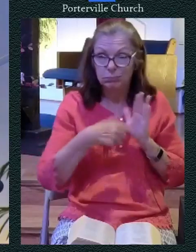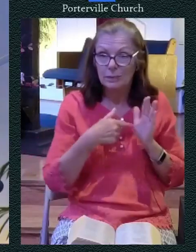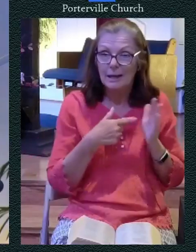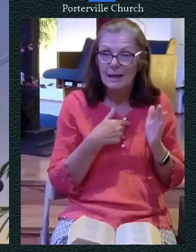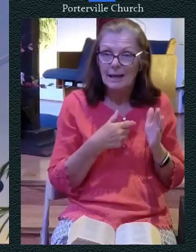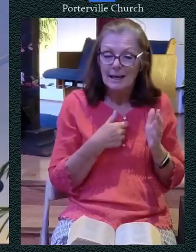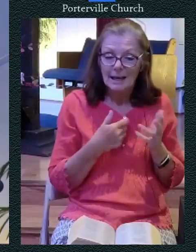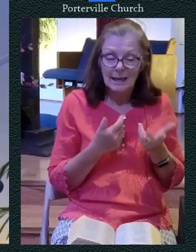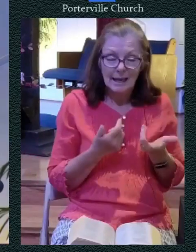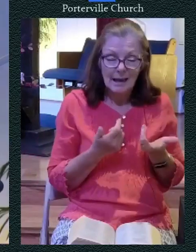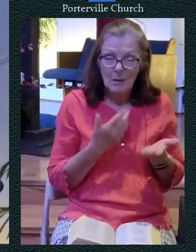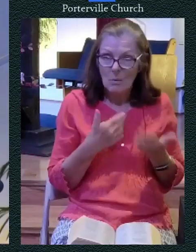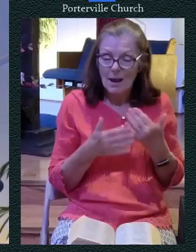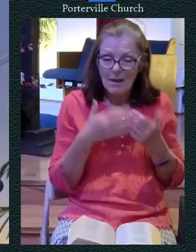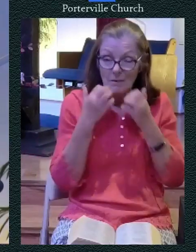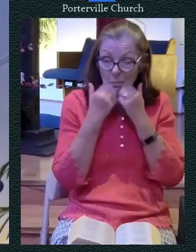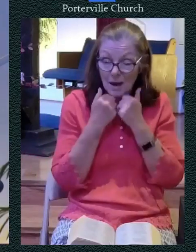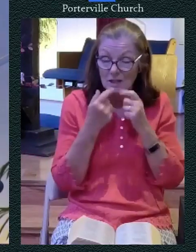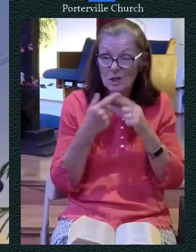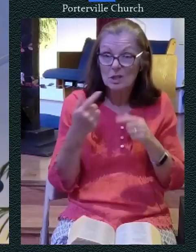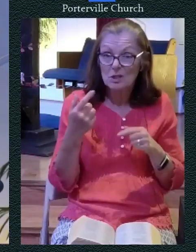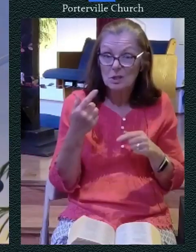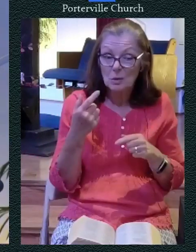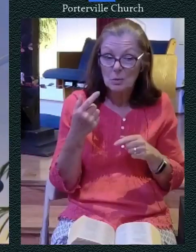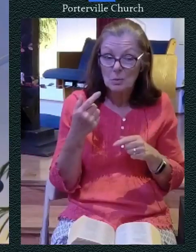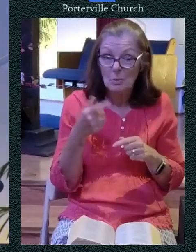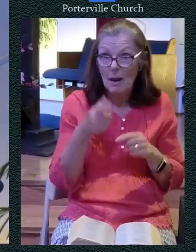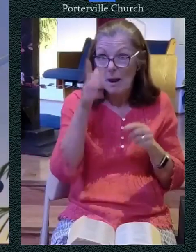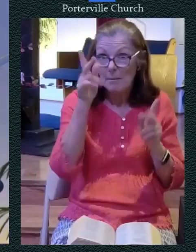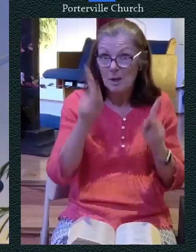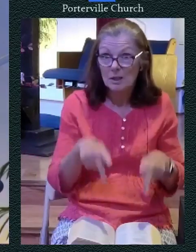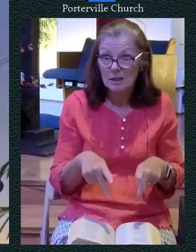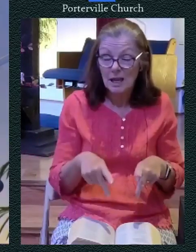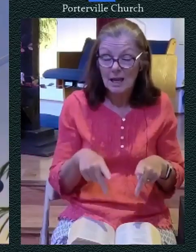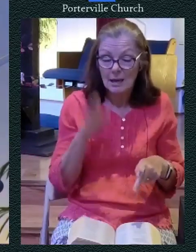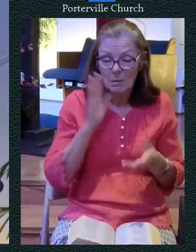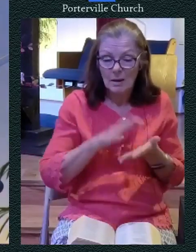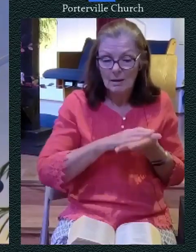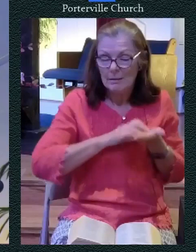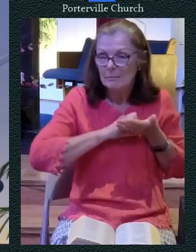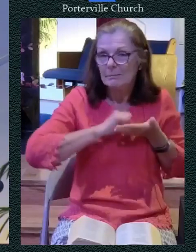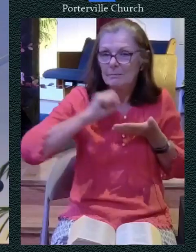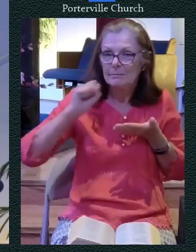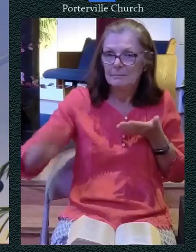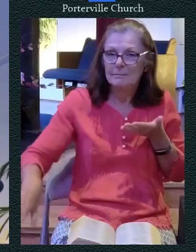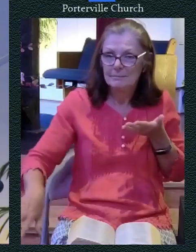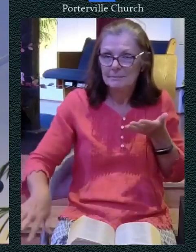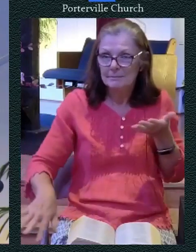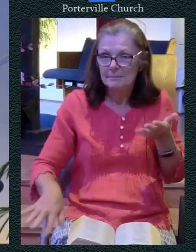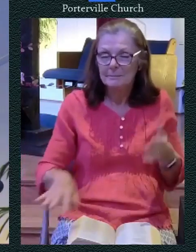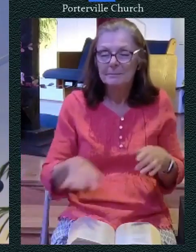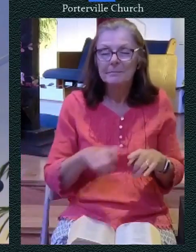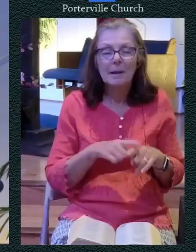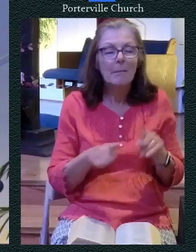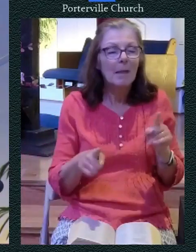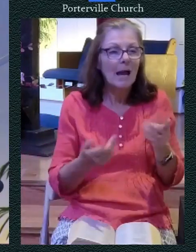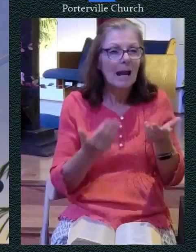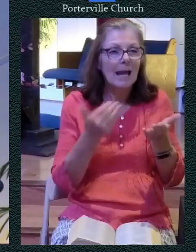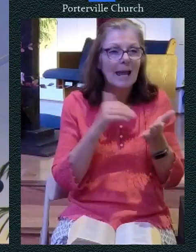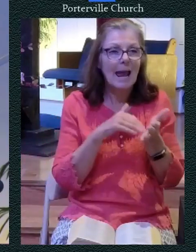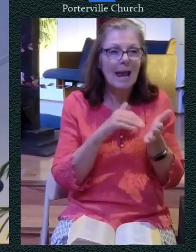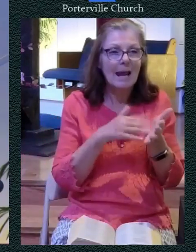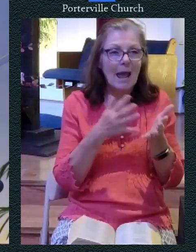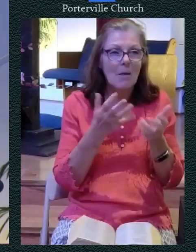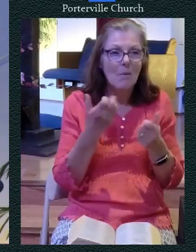precious to him. You see the correction. And But the thing again that I want us to see